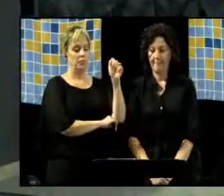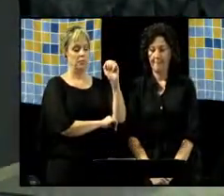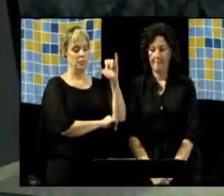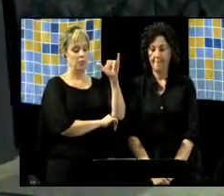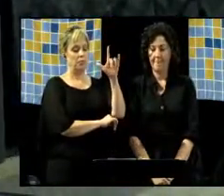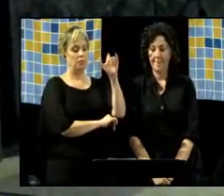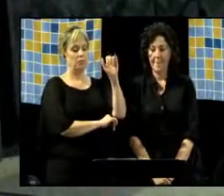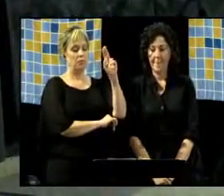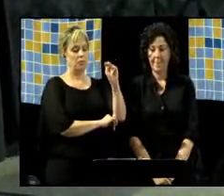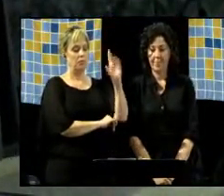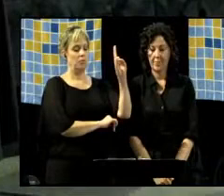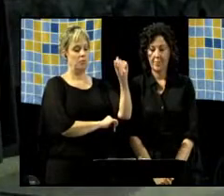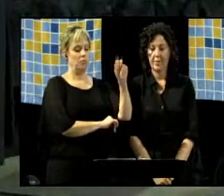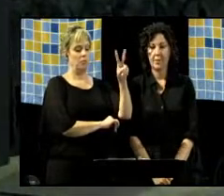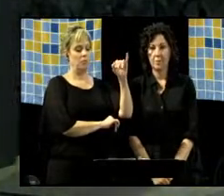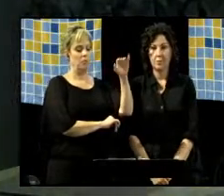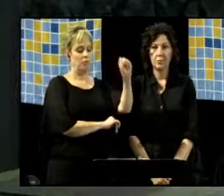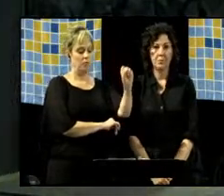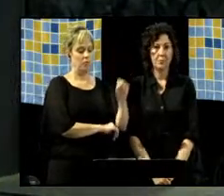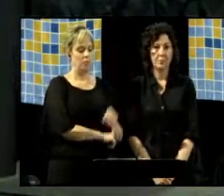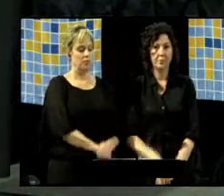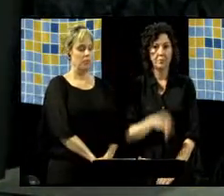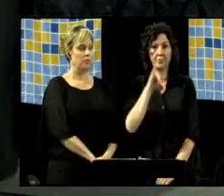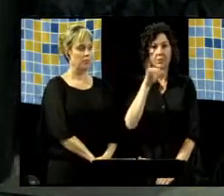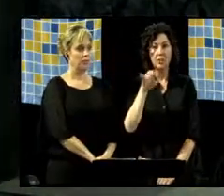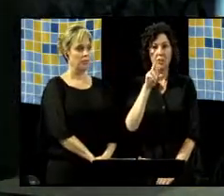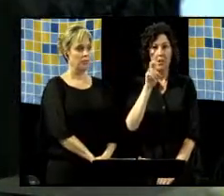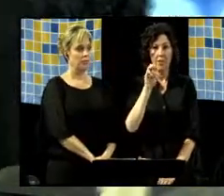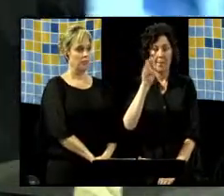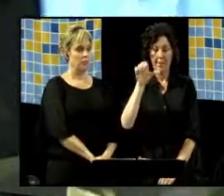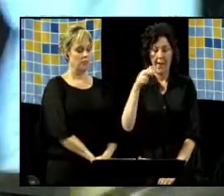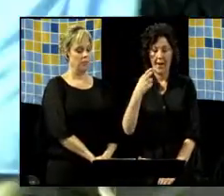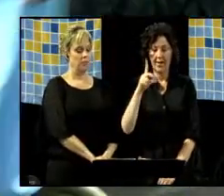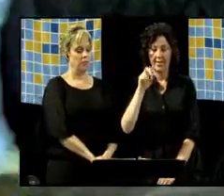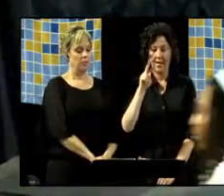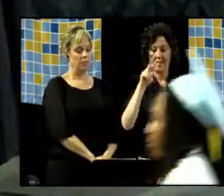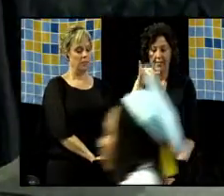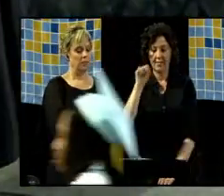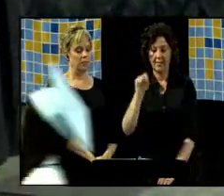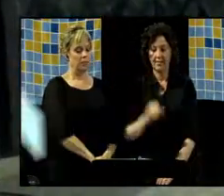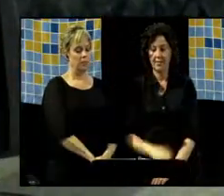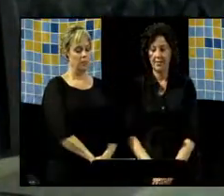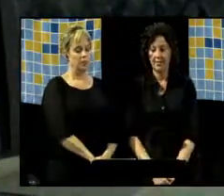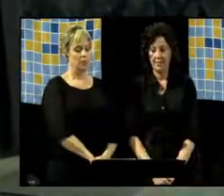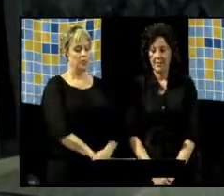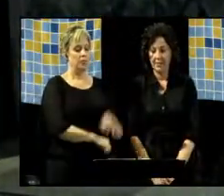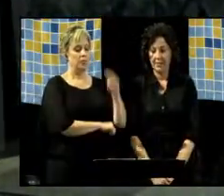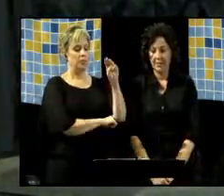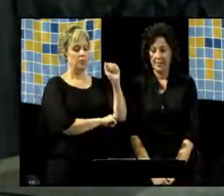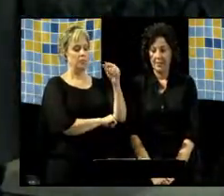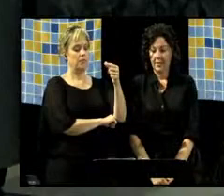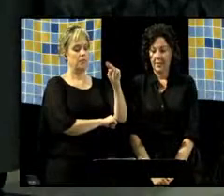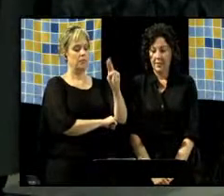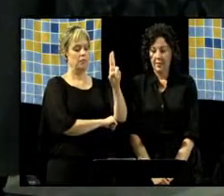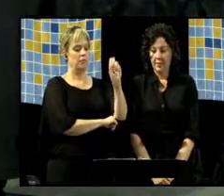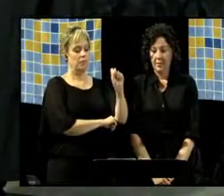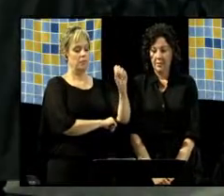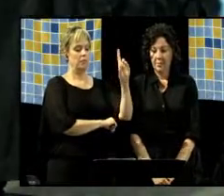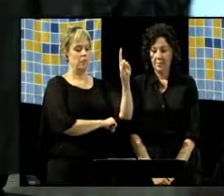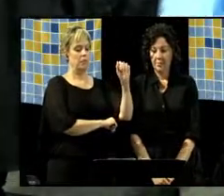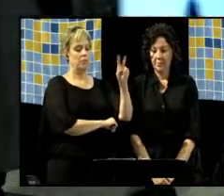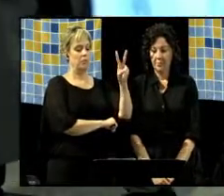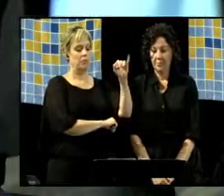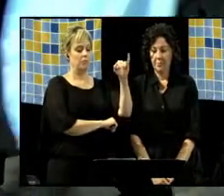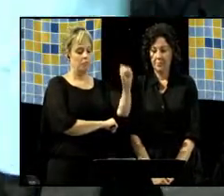Jalen William Davis, Jeremiah Henry Davis, Magnus Akil